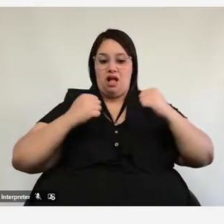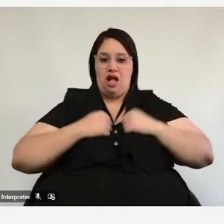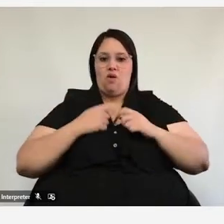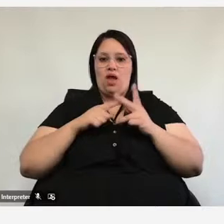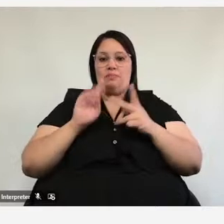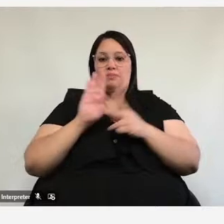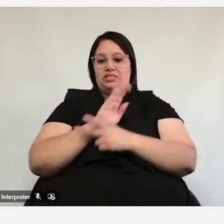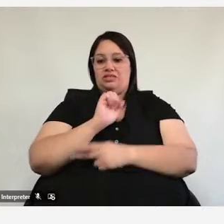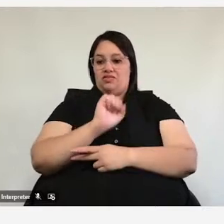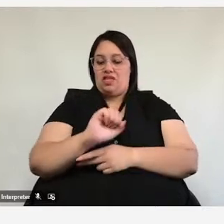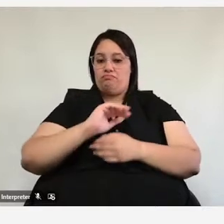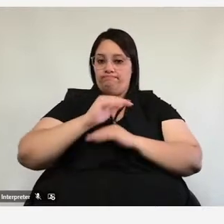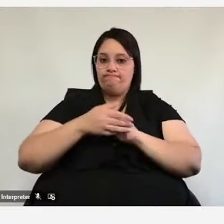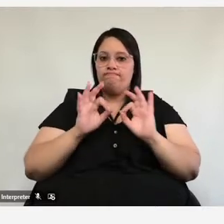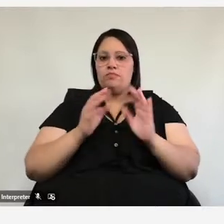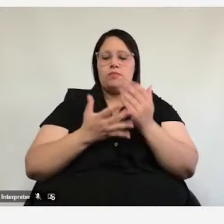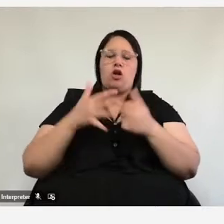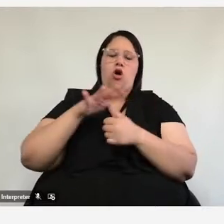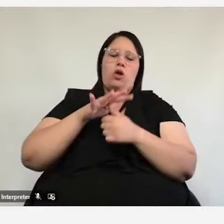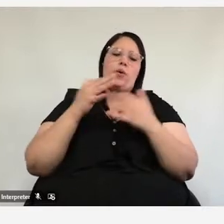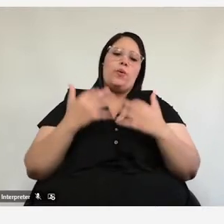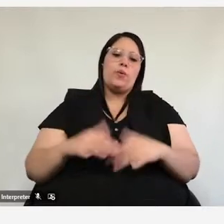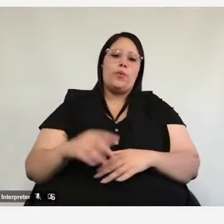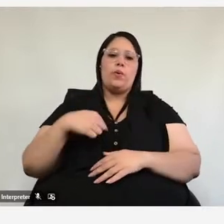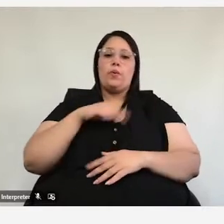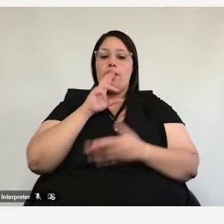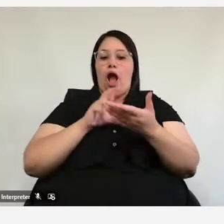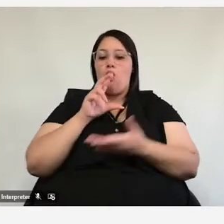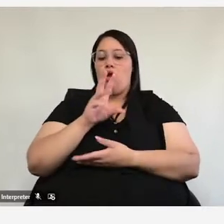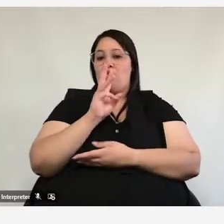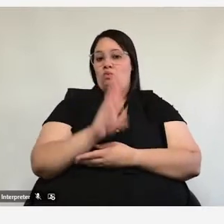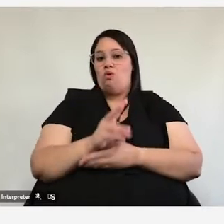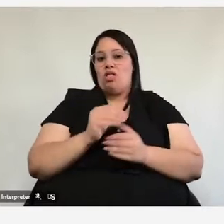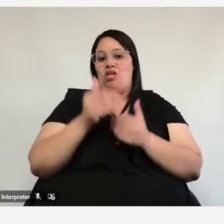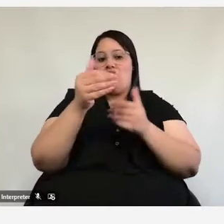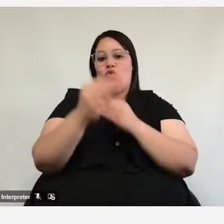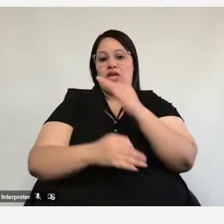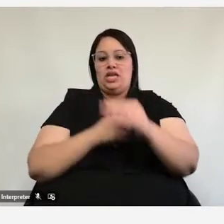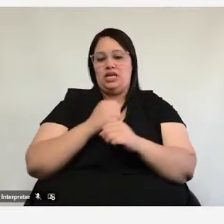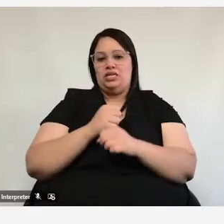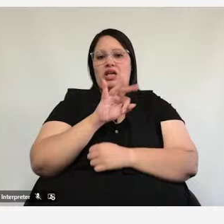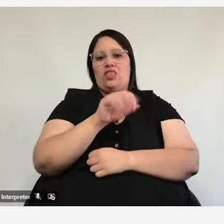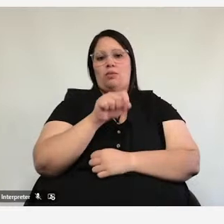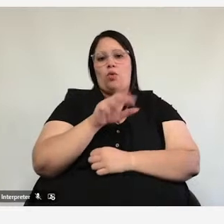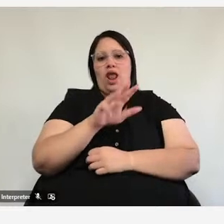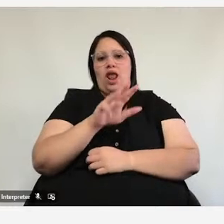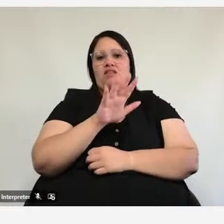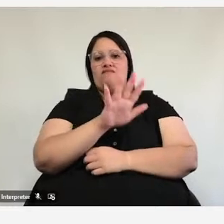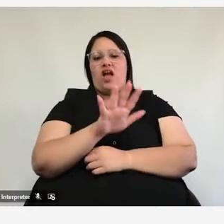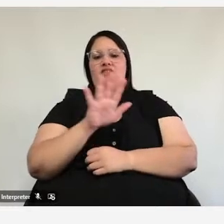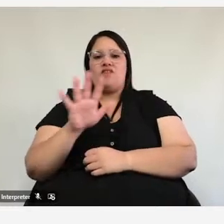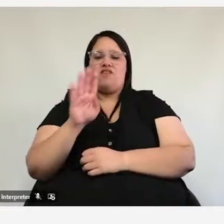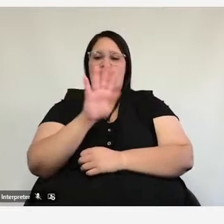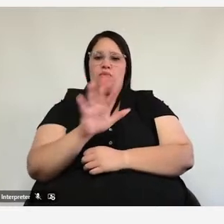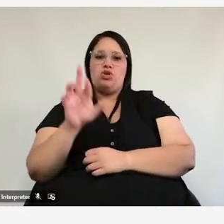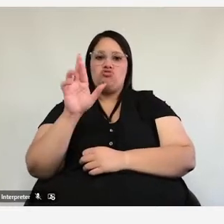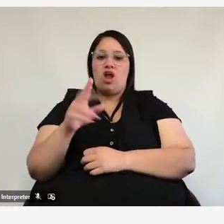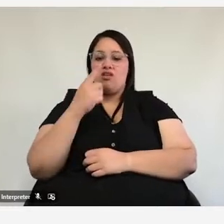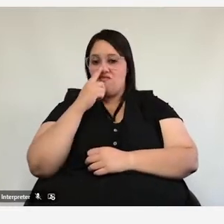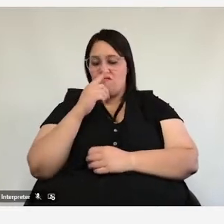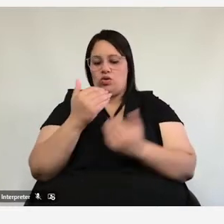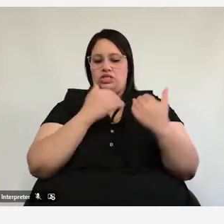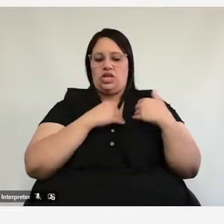are a fundamental priority, and we will therefore allocate over the next 3 years 3.955 billion rand to our